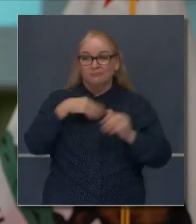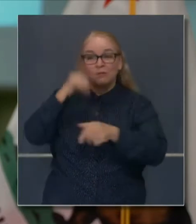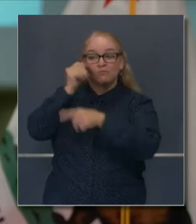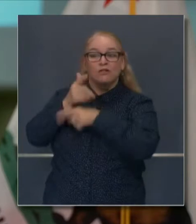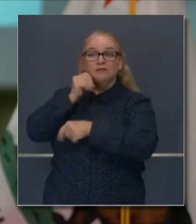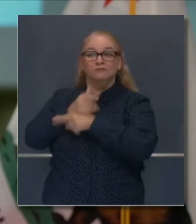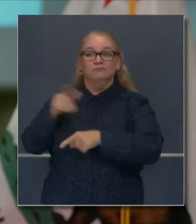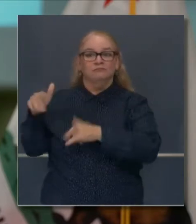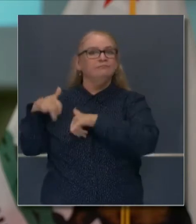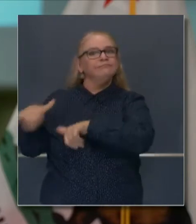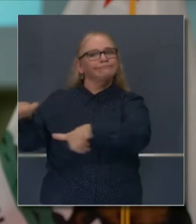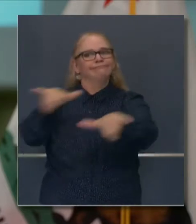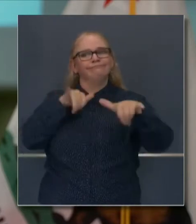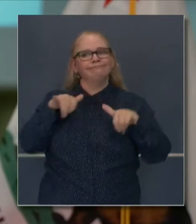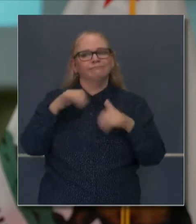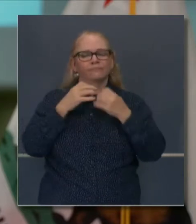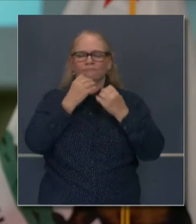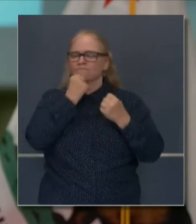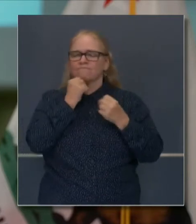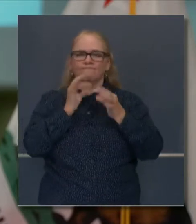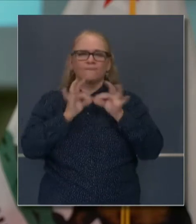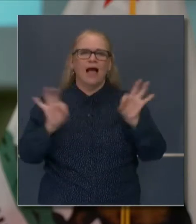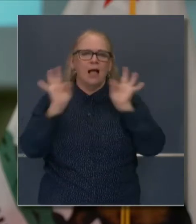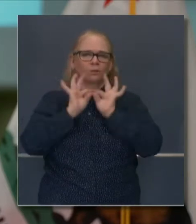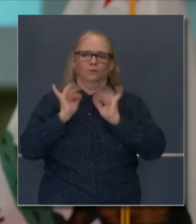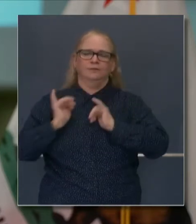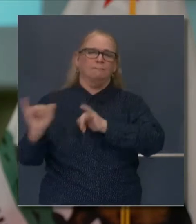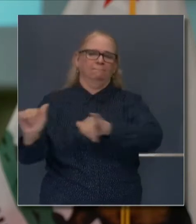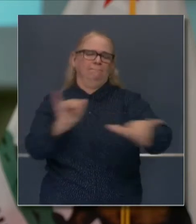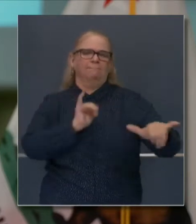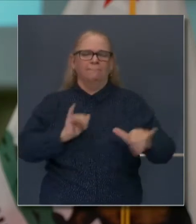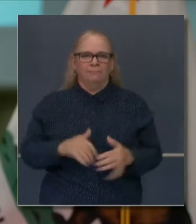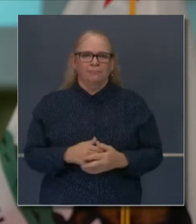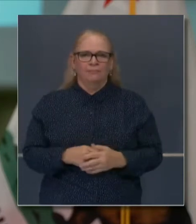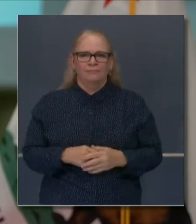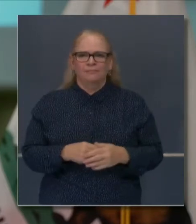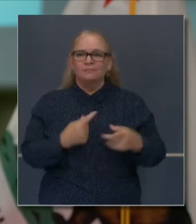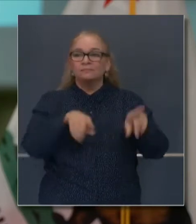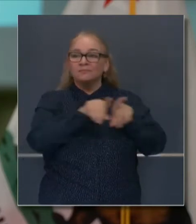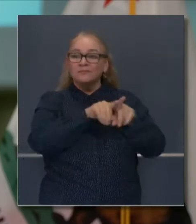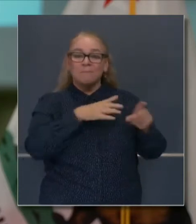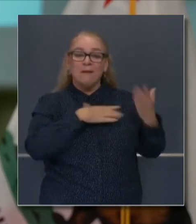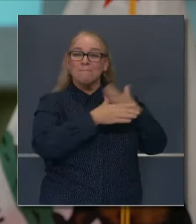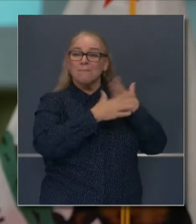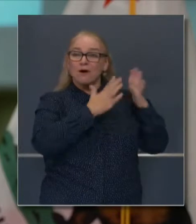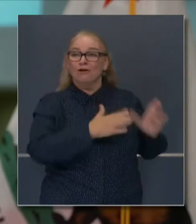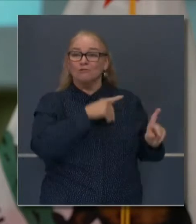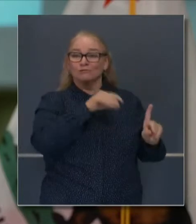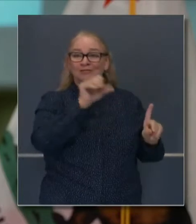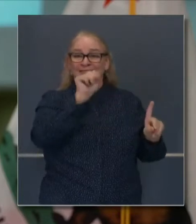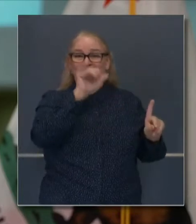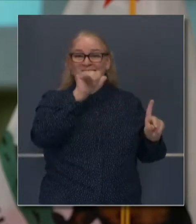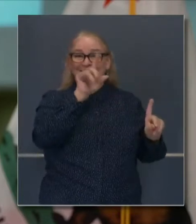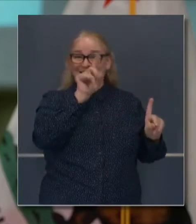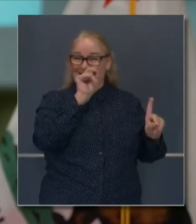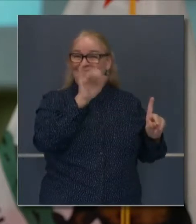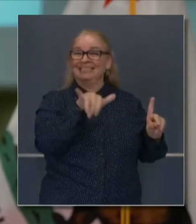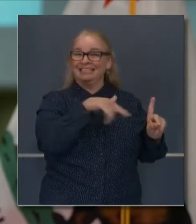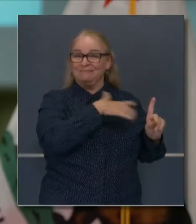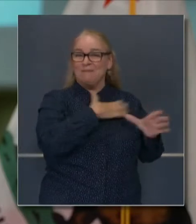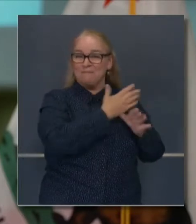same values that I saw in my partner, Sidney Shan. They caused me to fall in love with